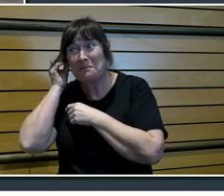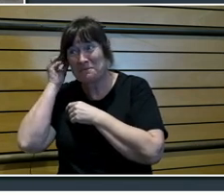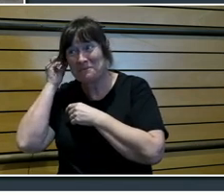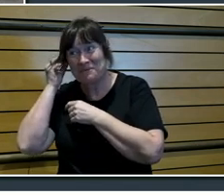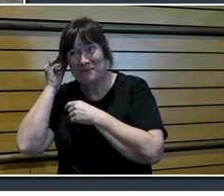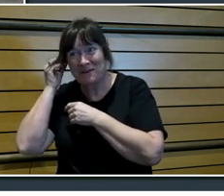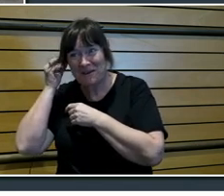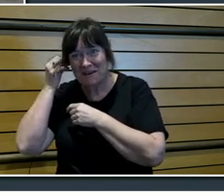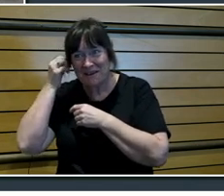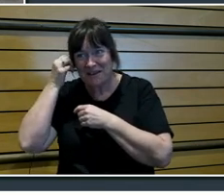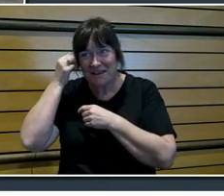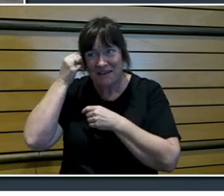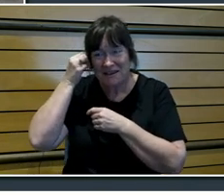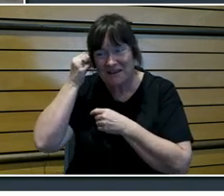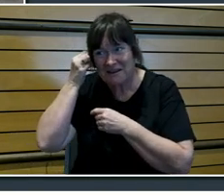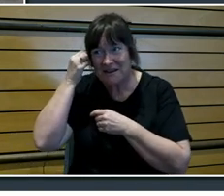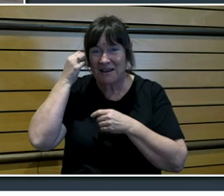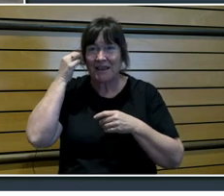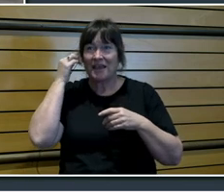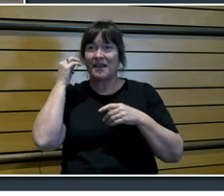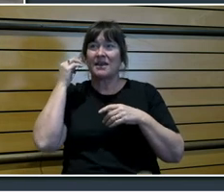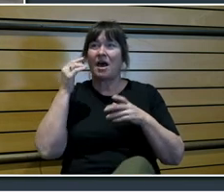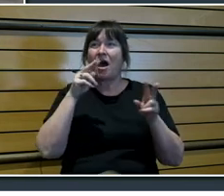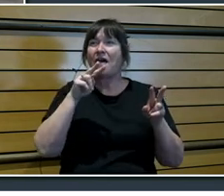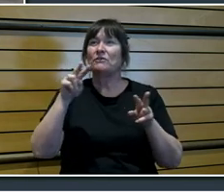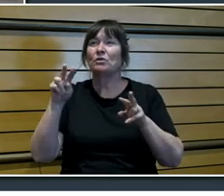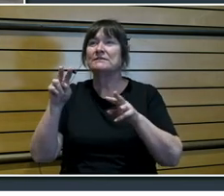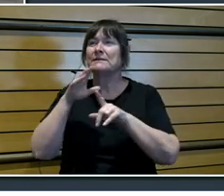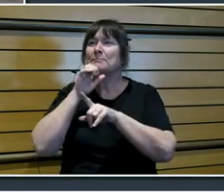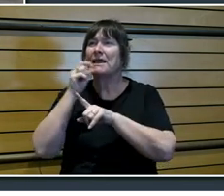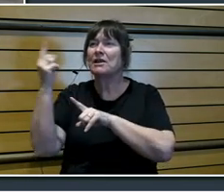Now, I don't think I've seen Harlem arrive.